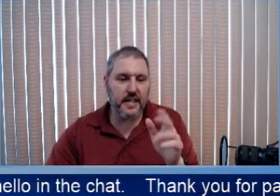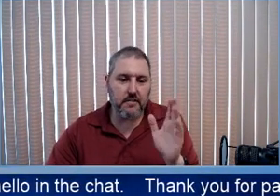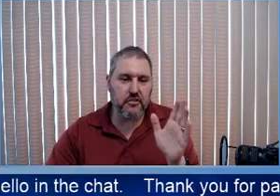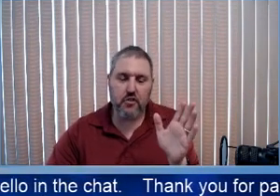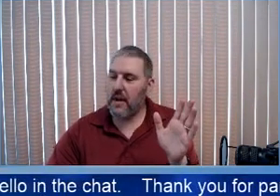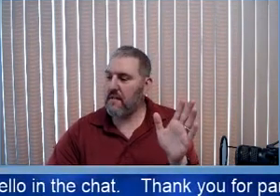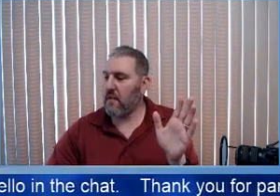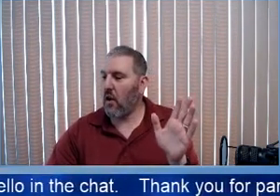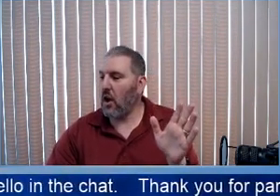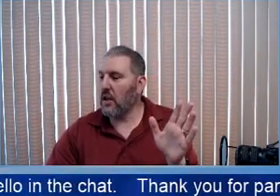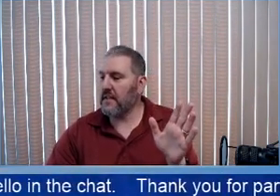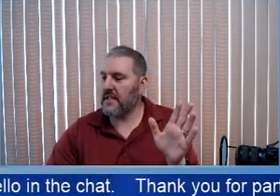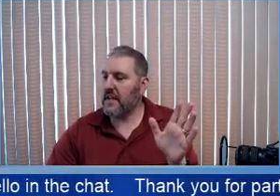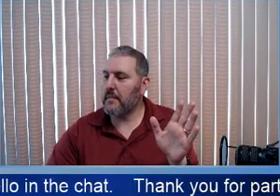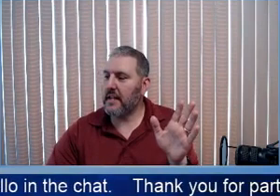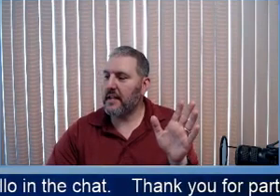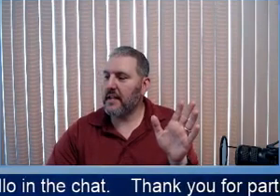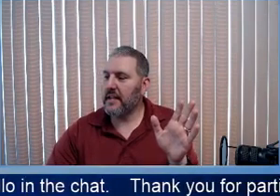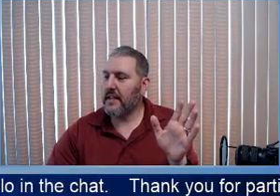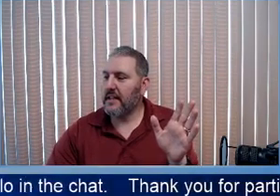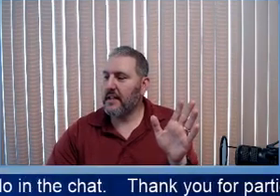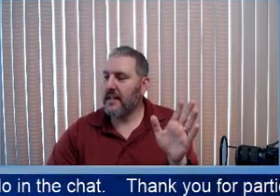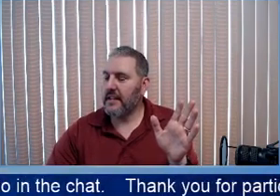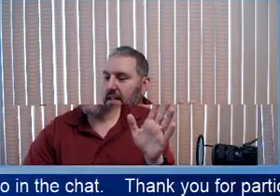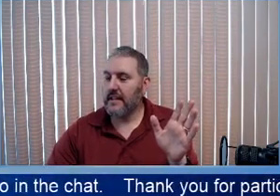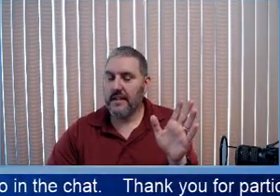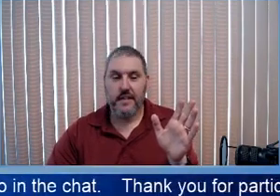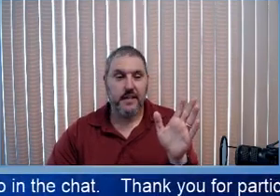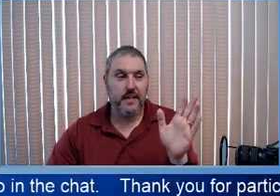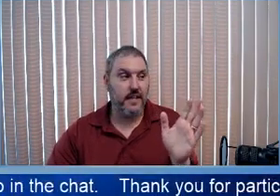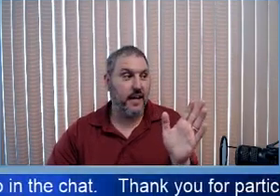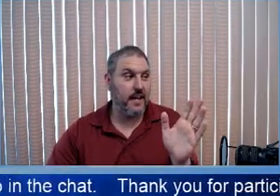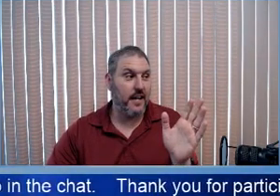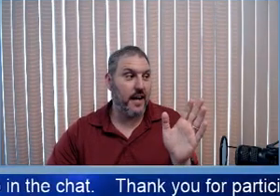I think you should wait for all of it to come in.